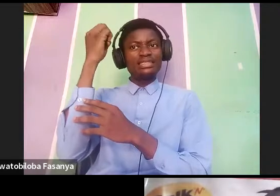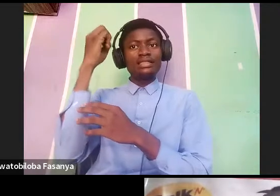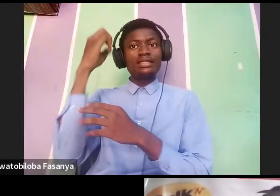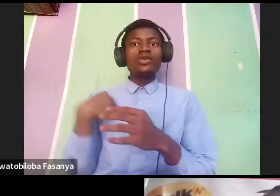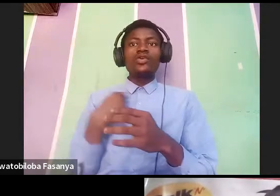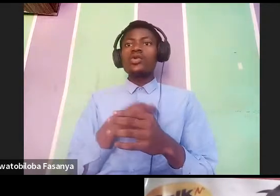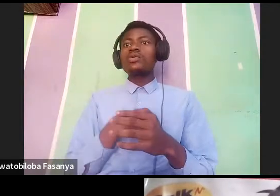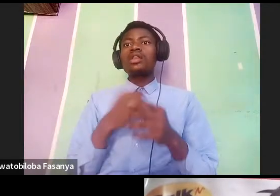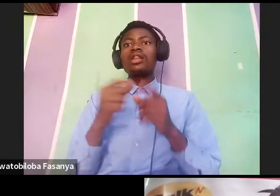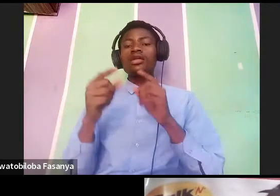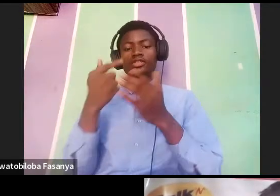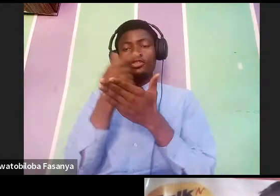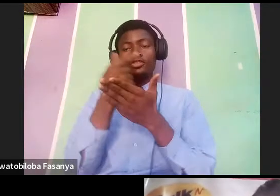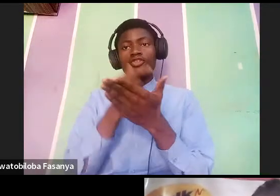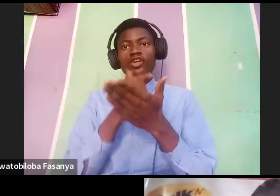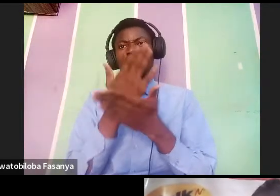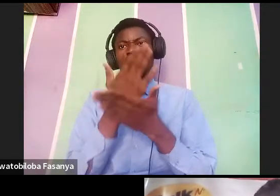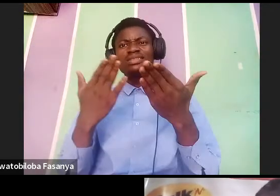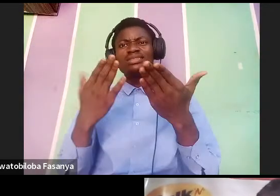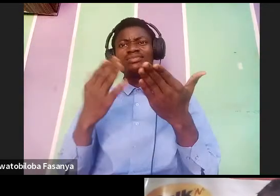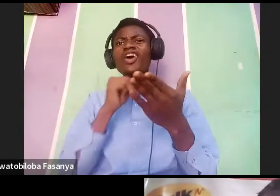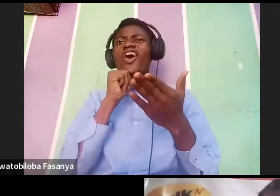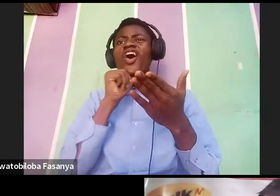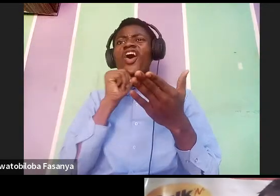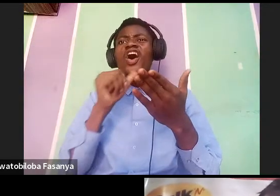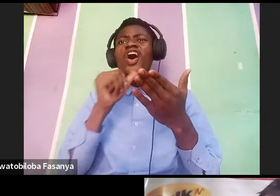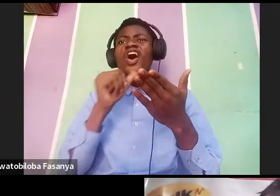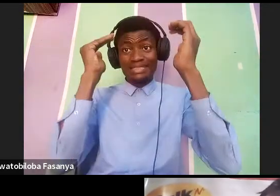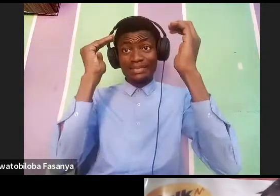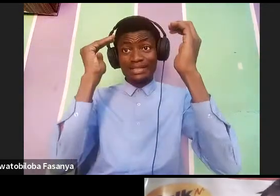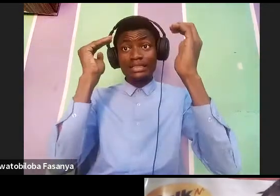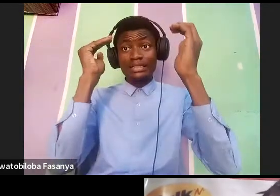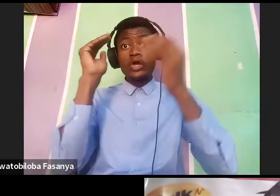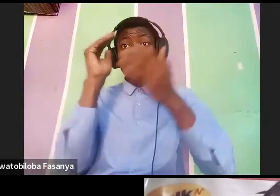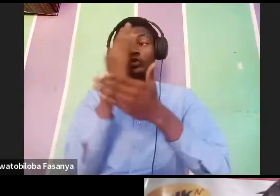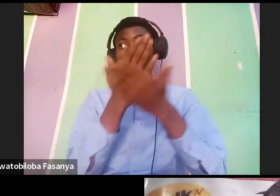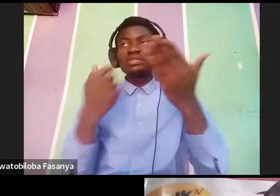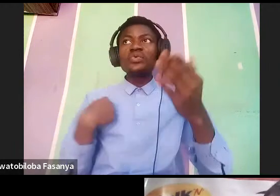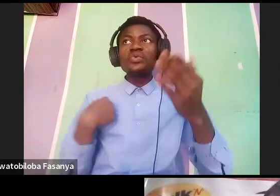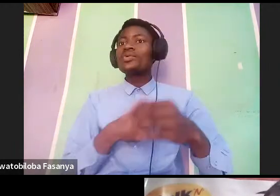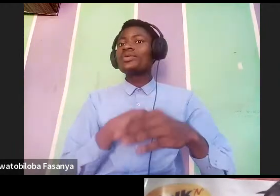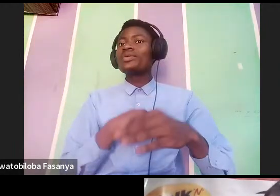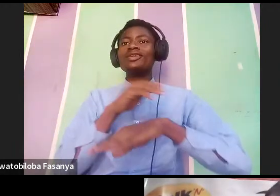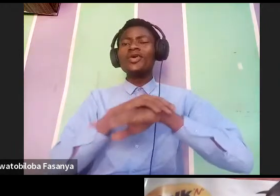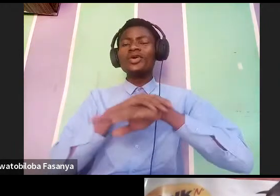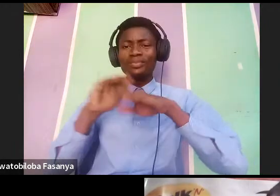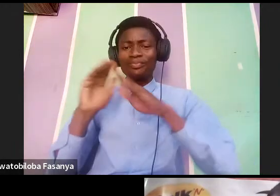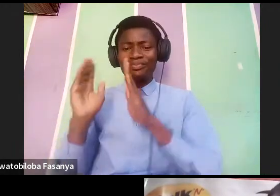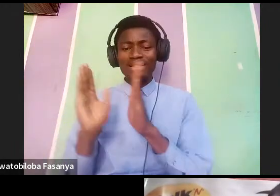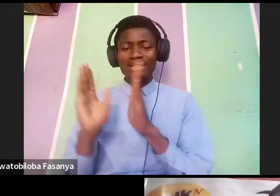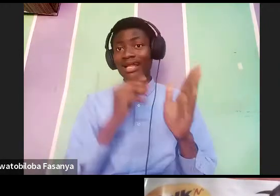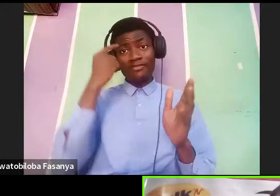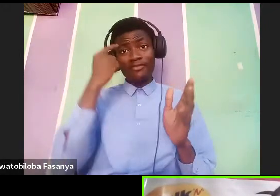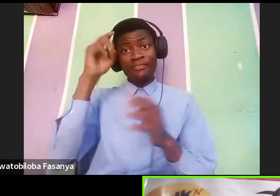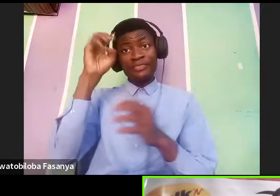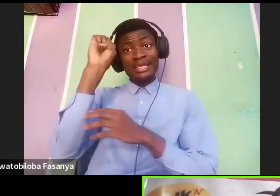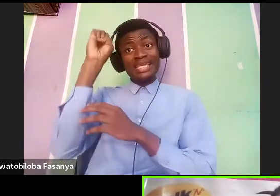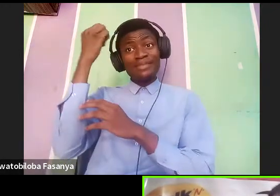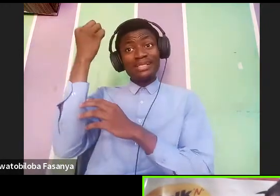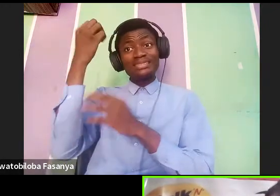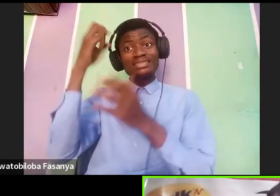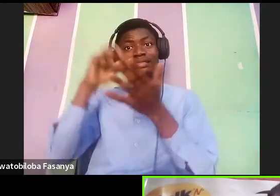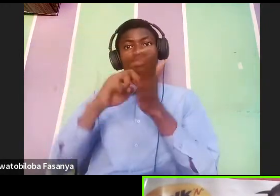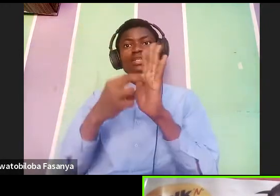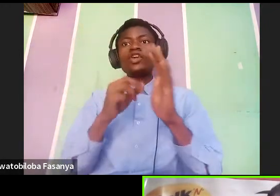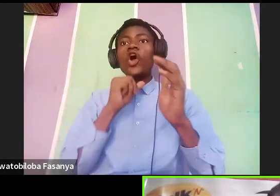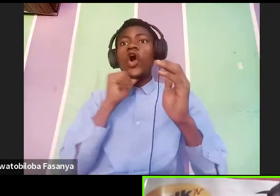unexpected, something we didn't plan for. So emergency basically is an unexpected situation in which we find